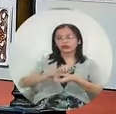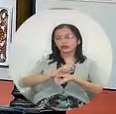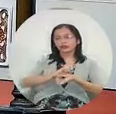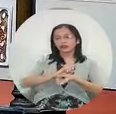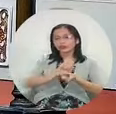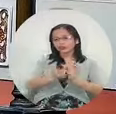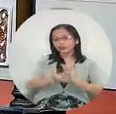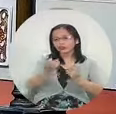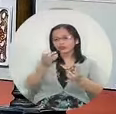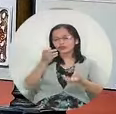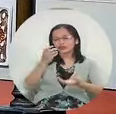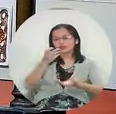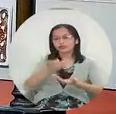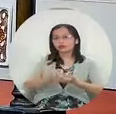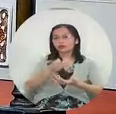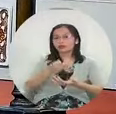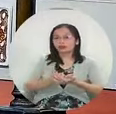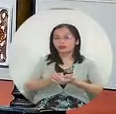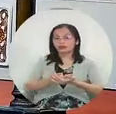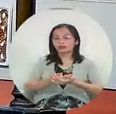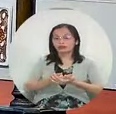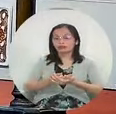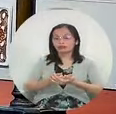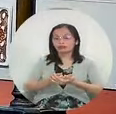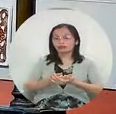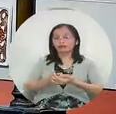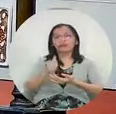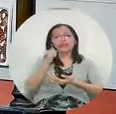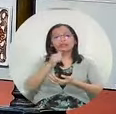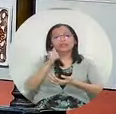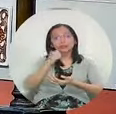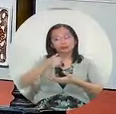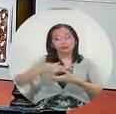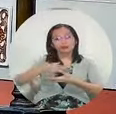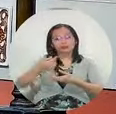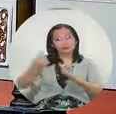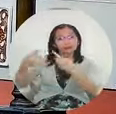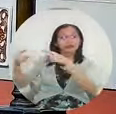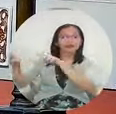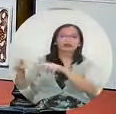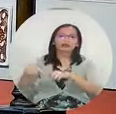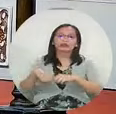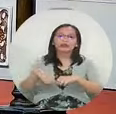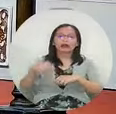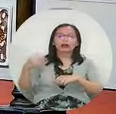her. Inko grabe sa ni J.O. Grooms, no?